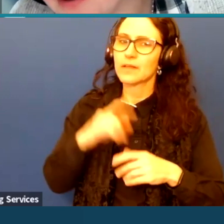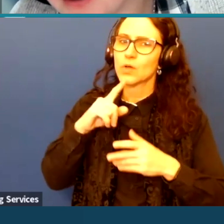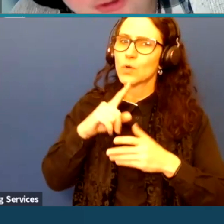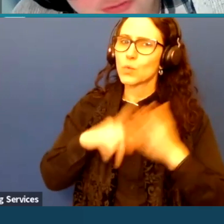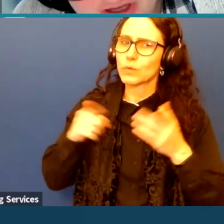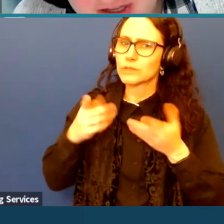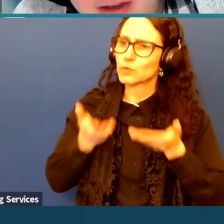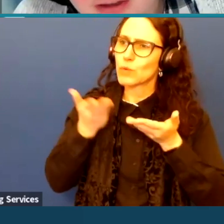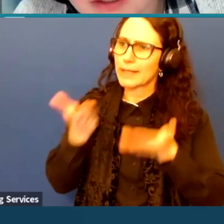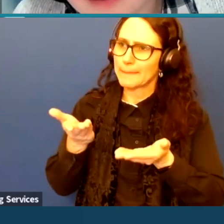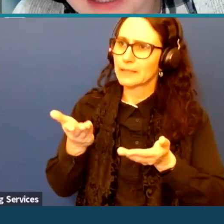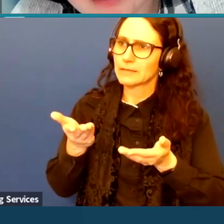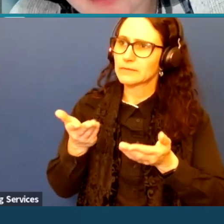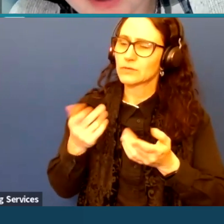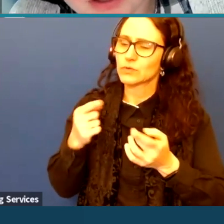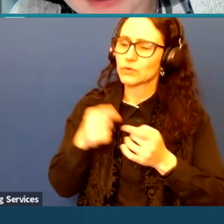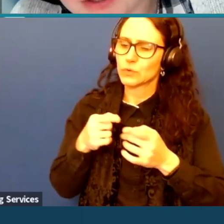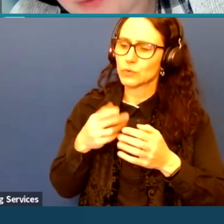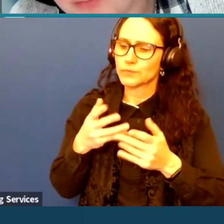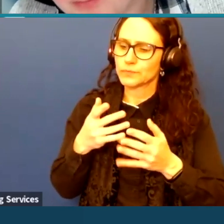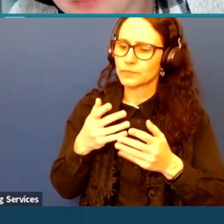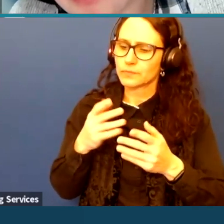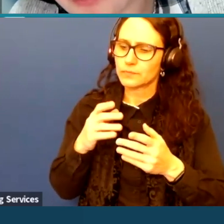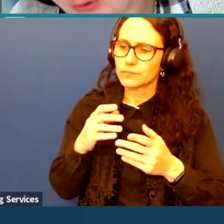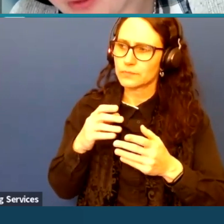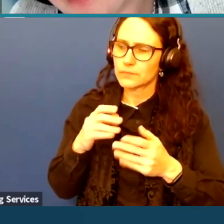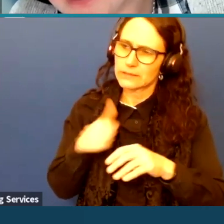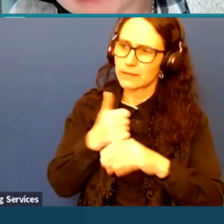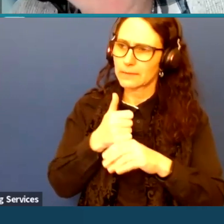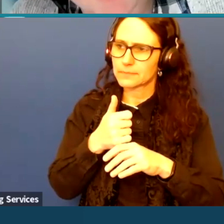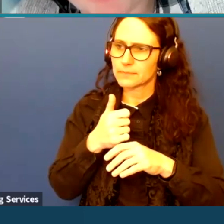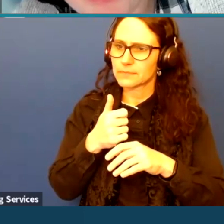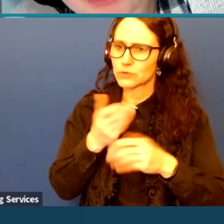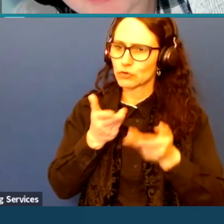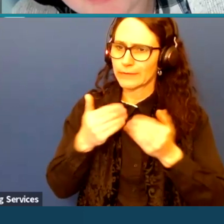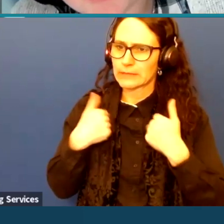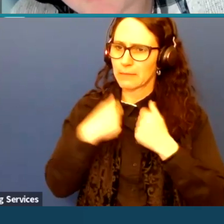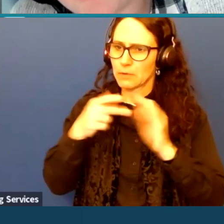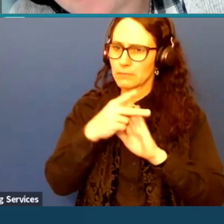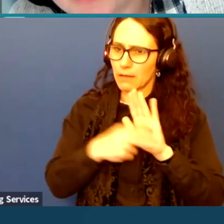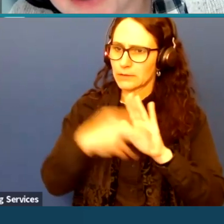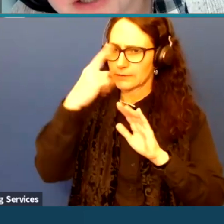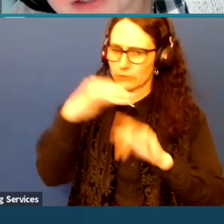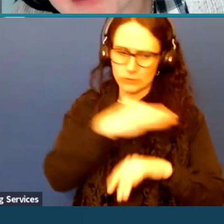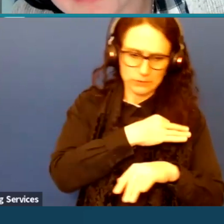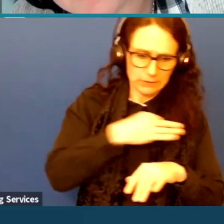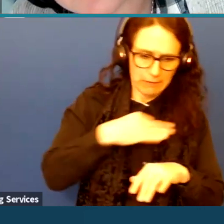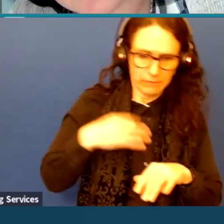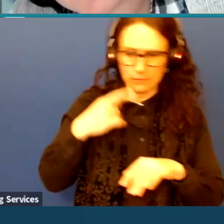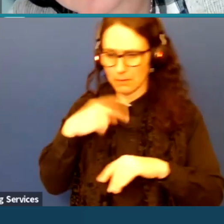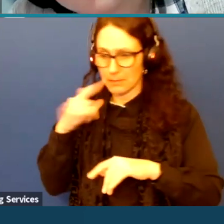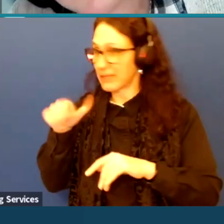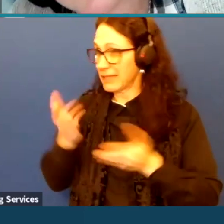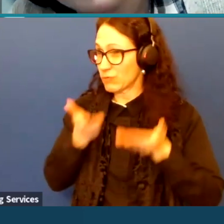recommend to creating service animal policies for both the staff and the public? Do you have any recommendations?